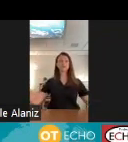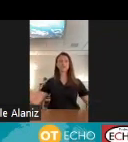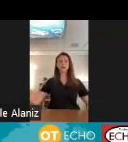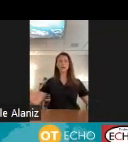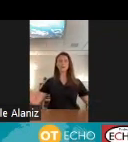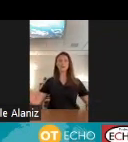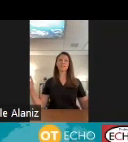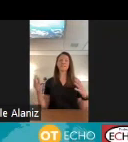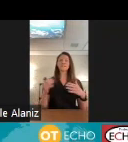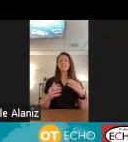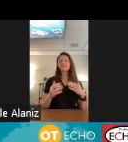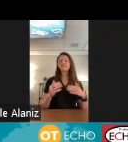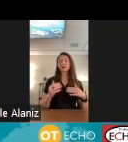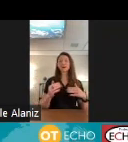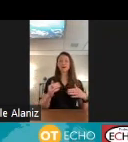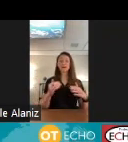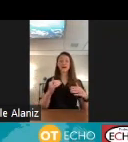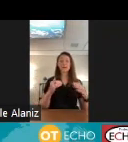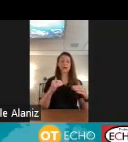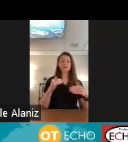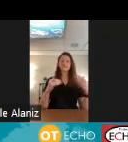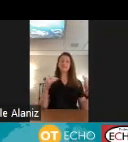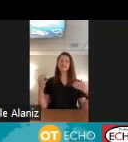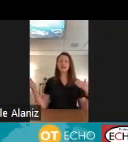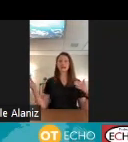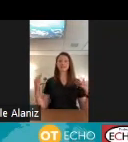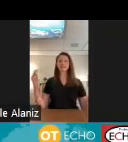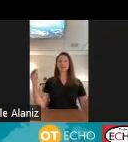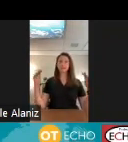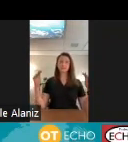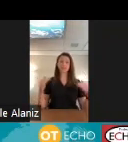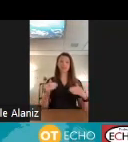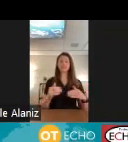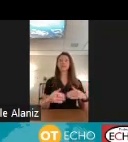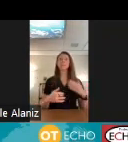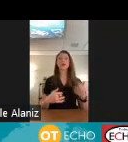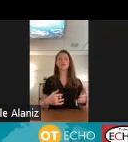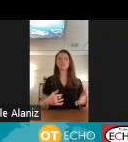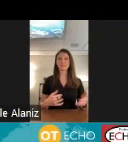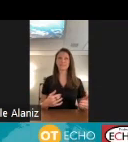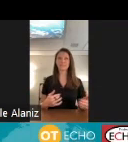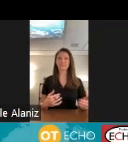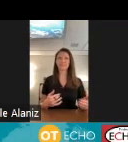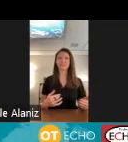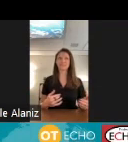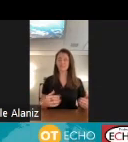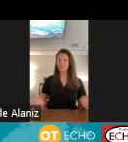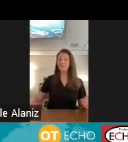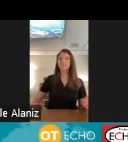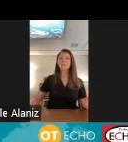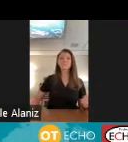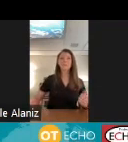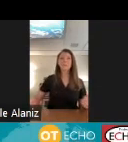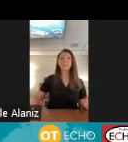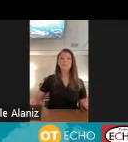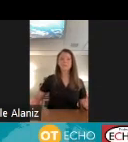is the overall umbrella, and these are underneath that umbrella. These are components of executive function.